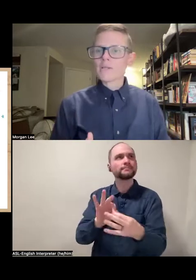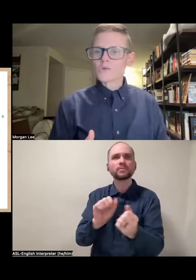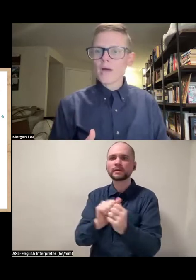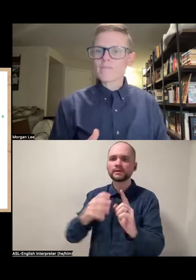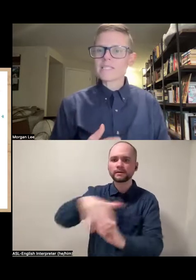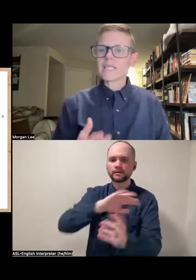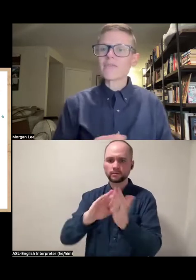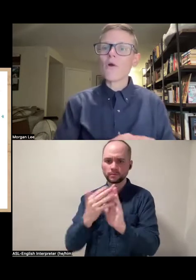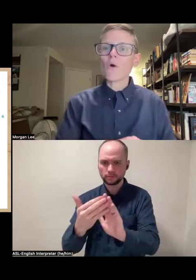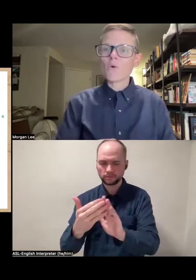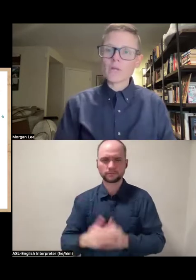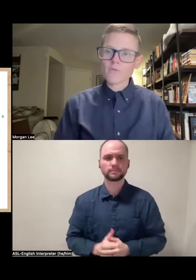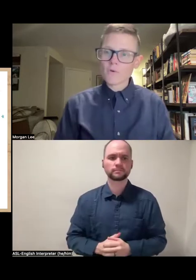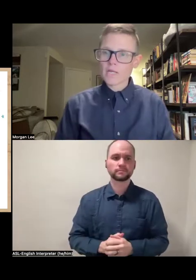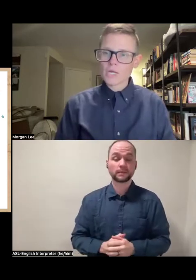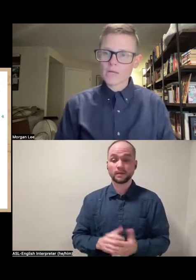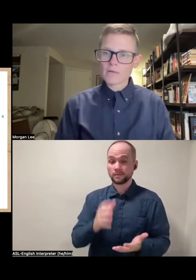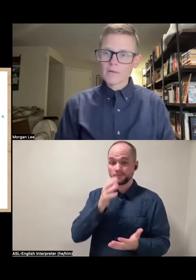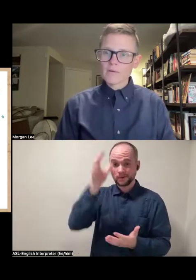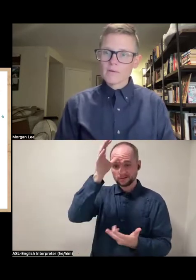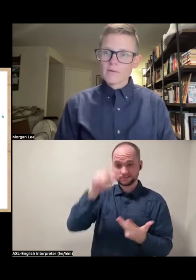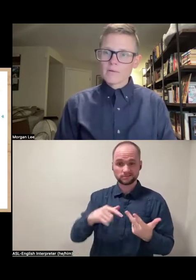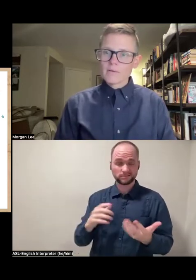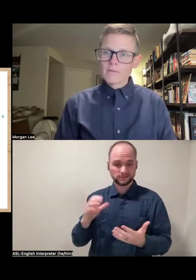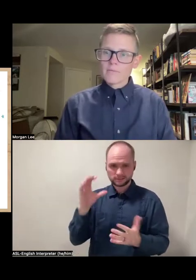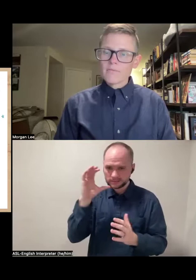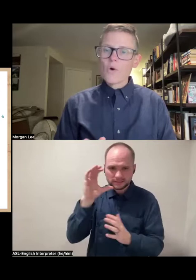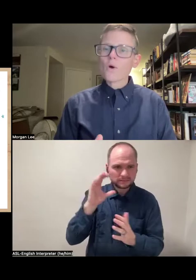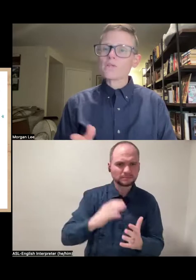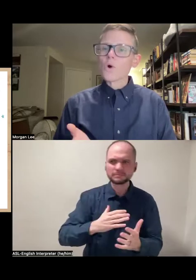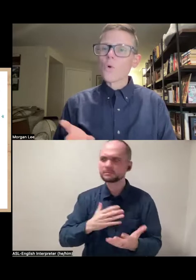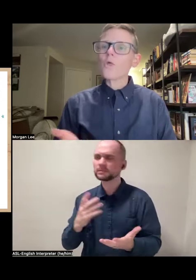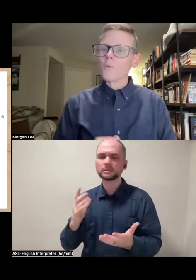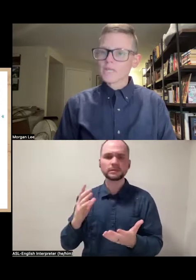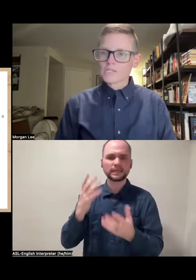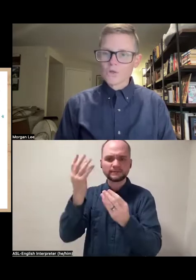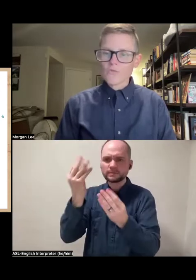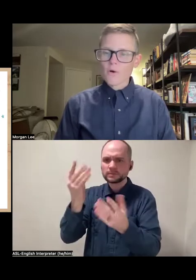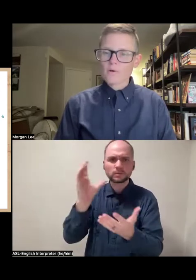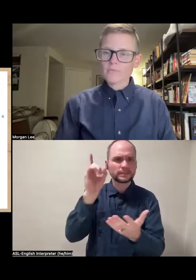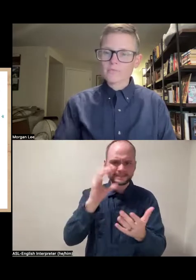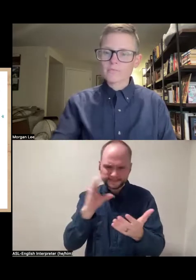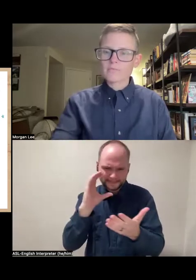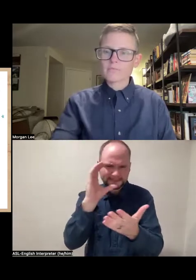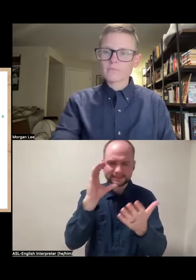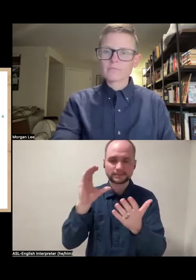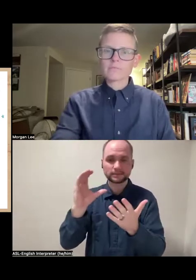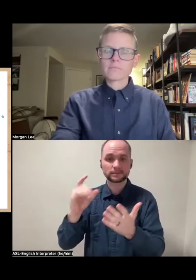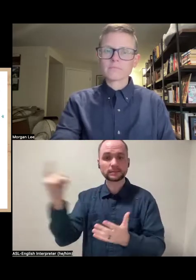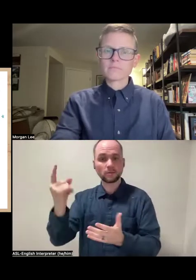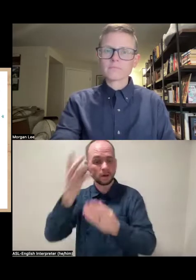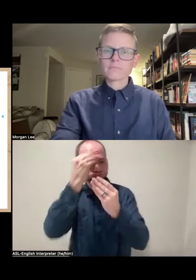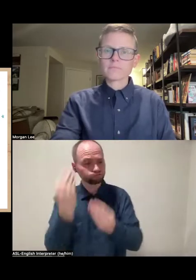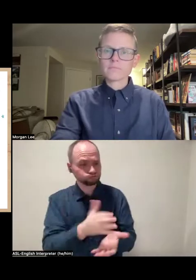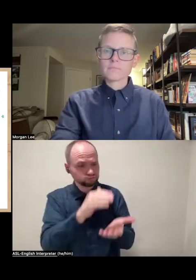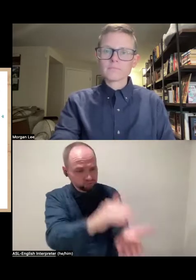And parents who have to seek their own information. No one told them what they should look for.